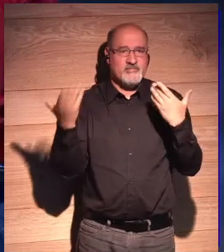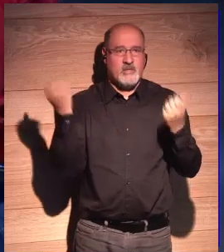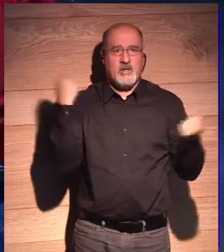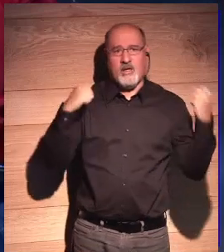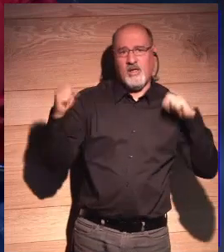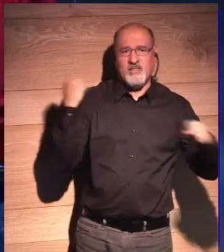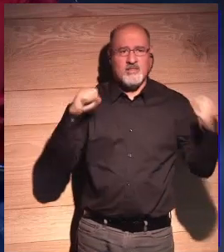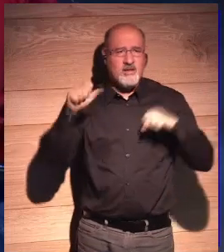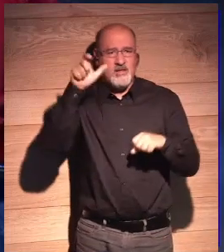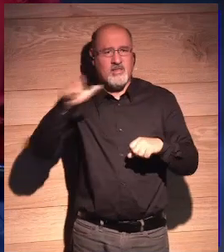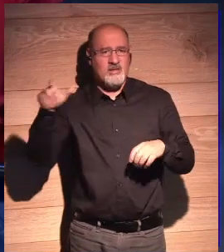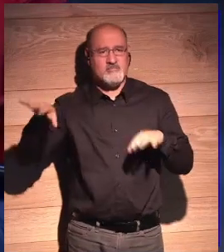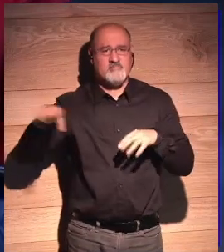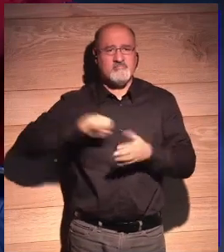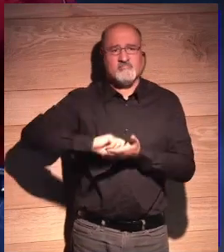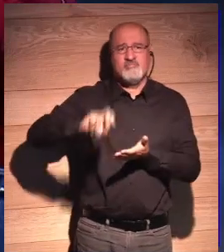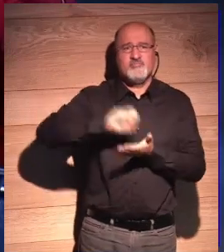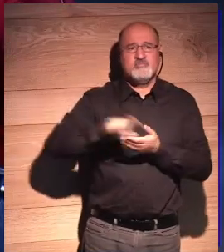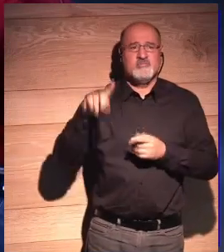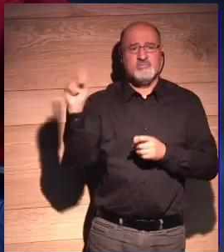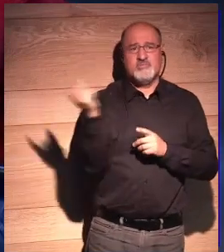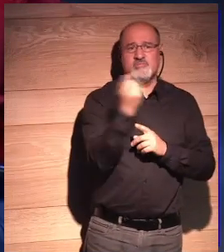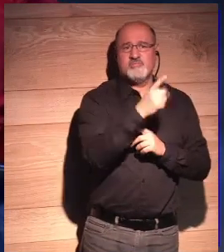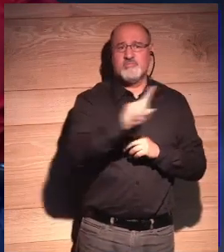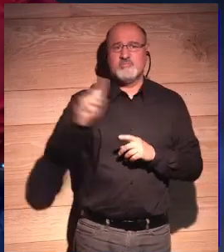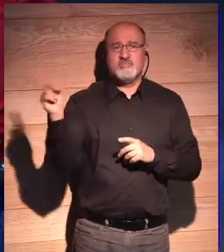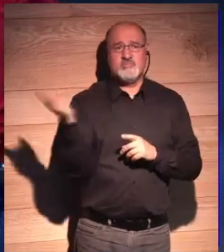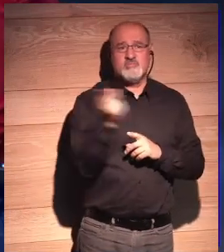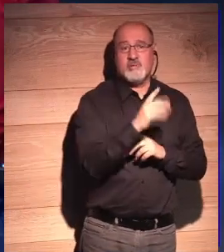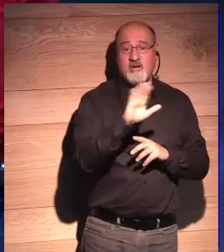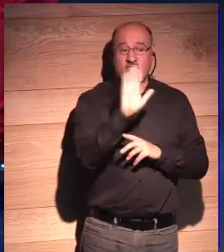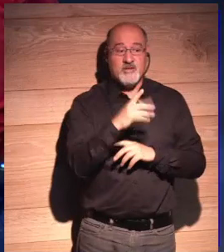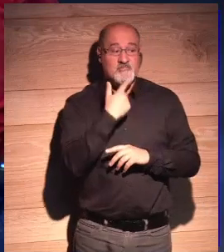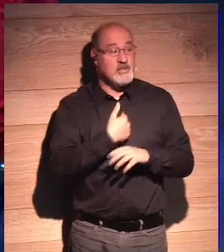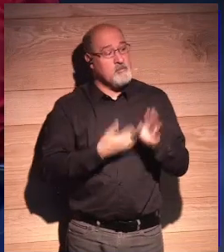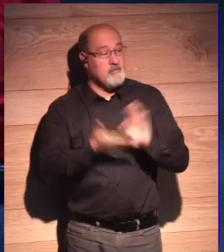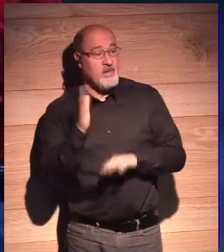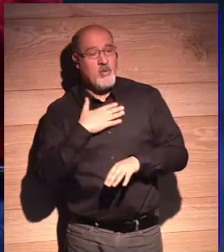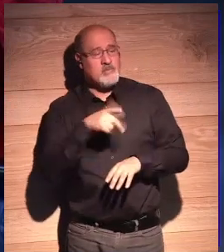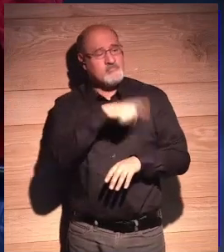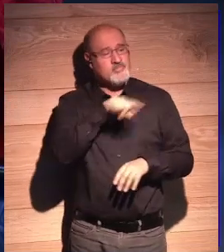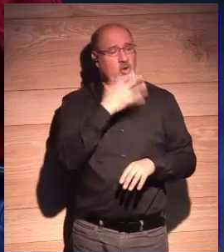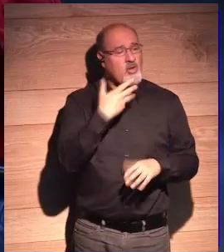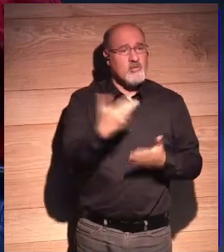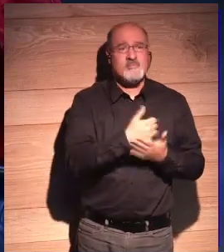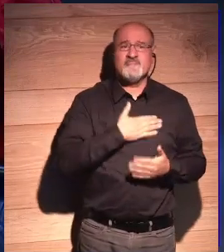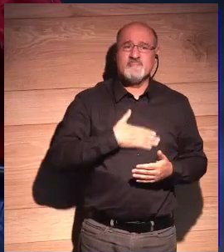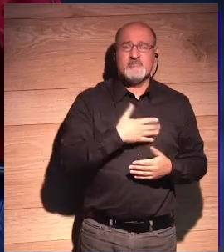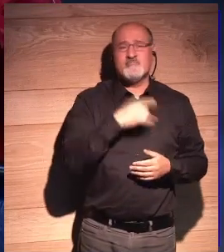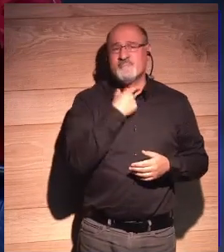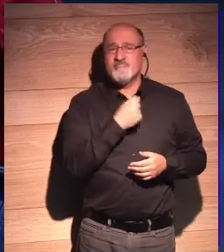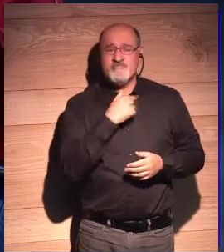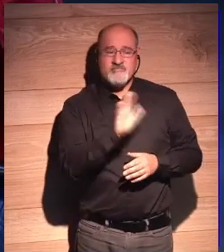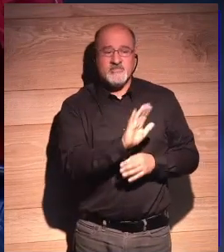at him and stuff. And so finally he was like, well, I'm gonna leave. You know, it's been nice meeting everybody, even though we never said a word. And my